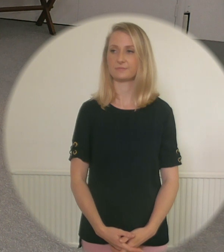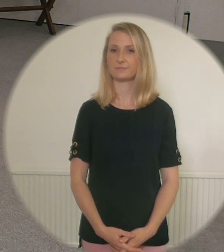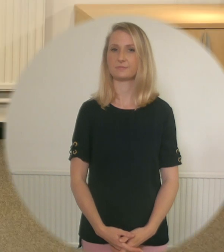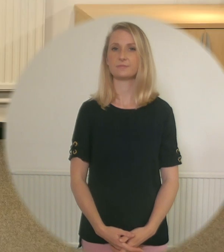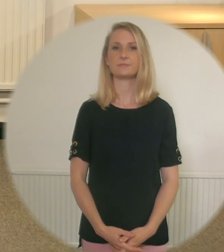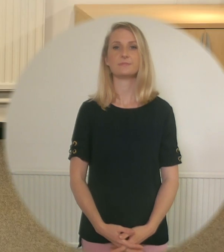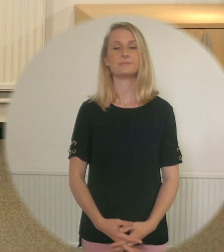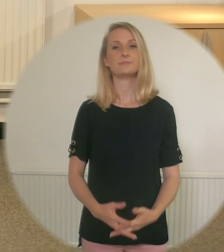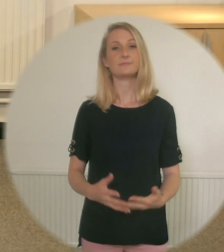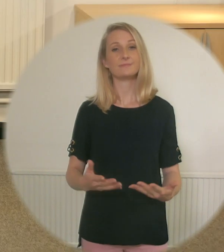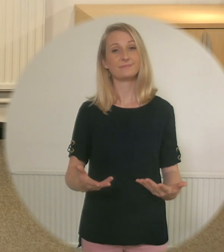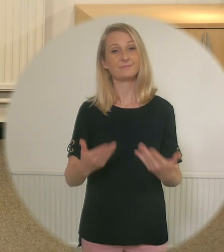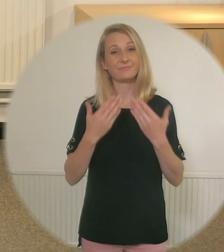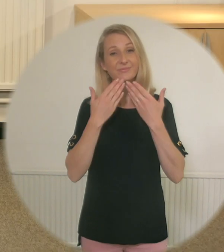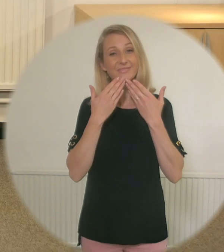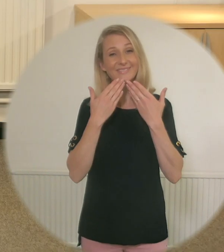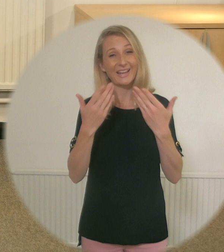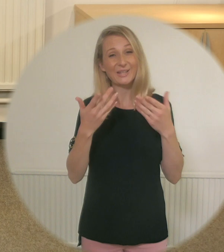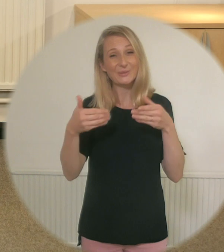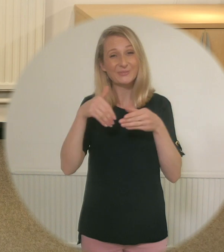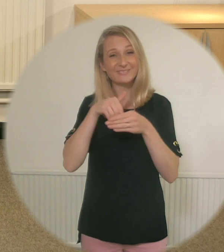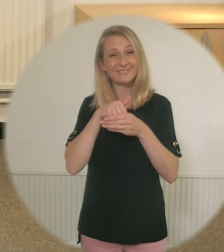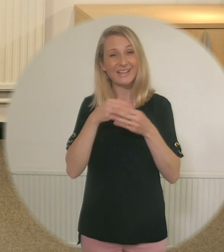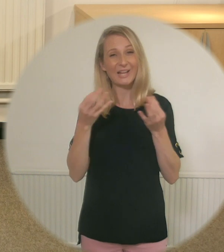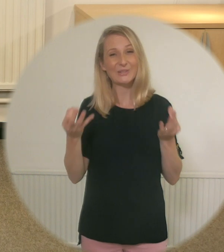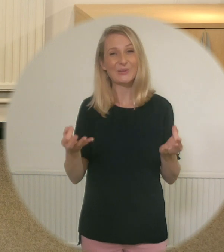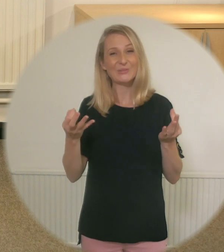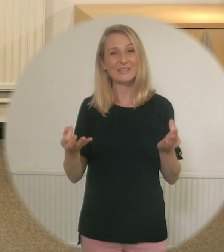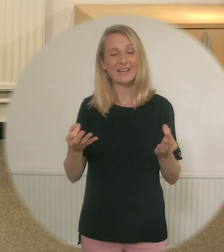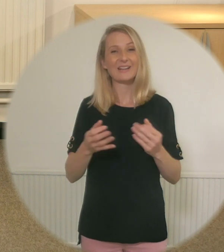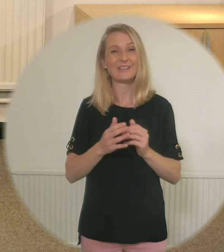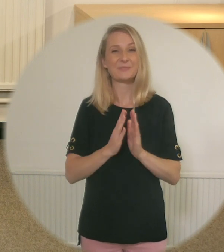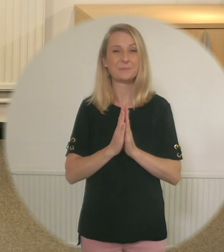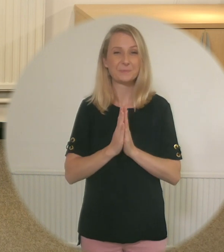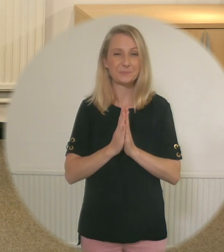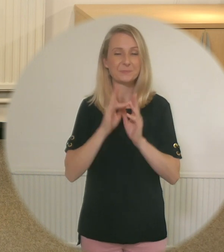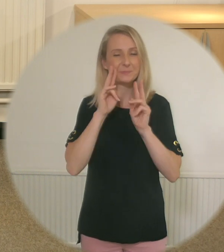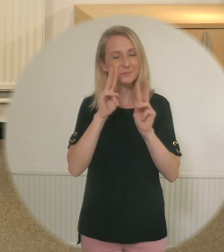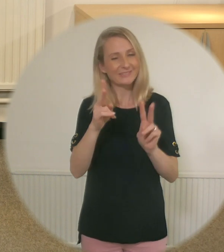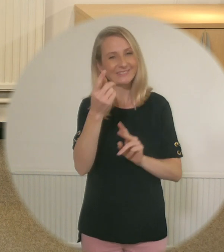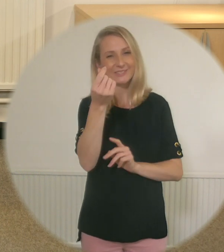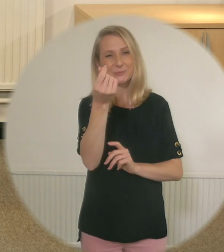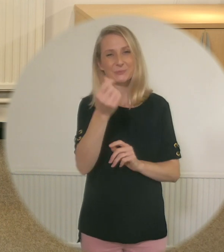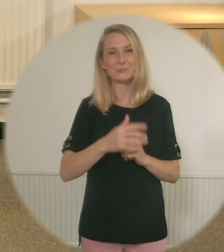So thank you for doing the session with me today. I hope to see you again soon.